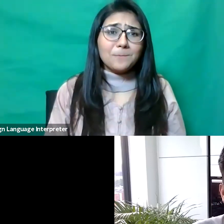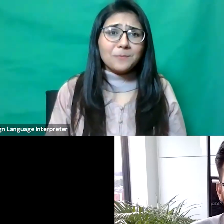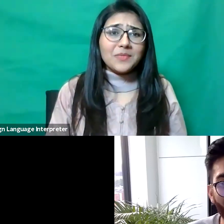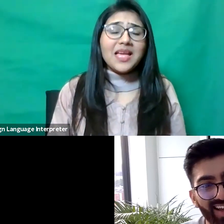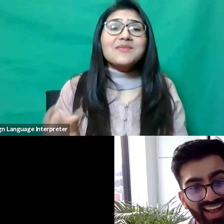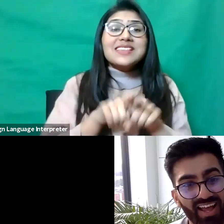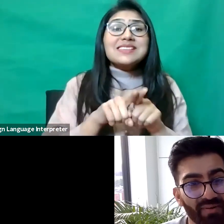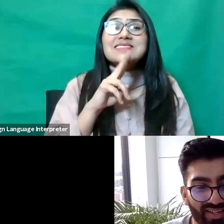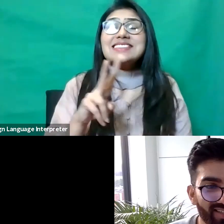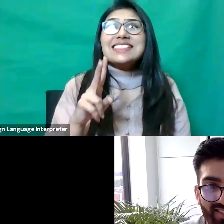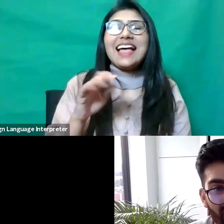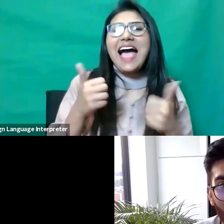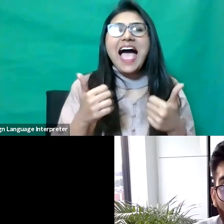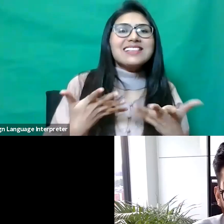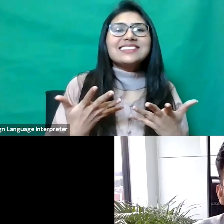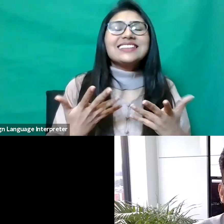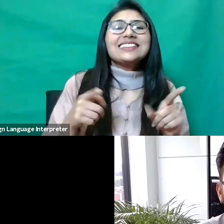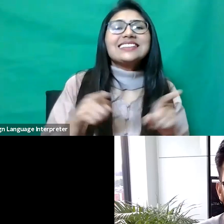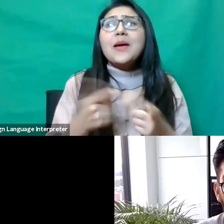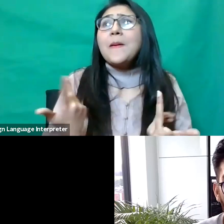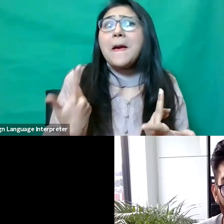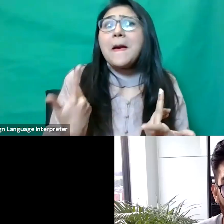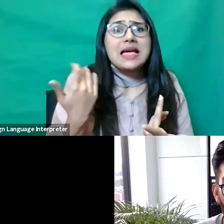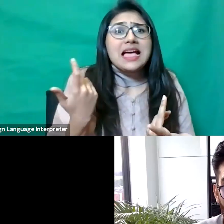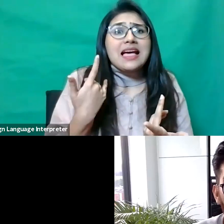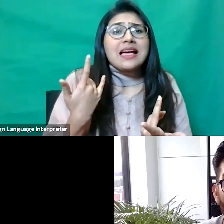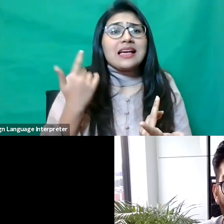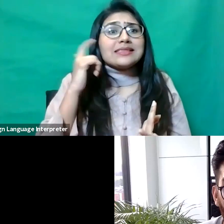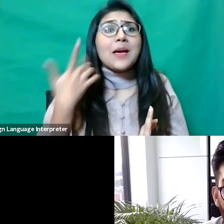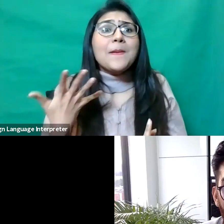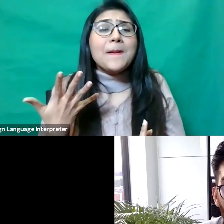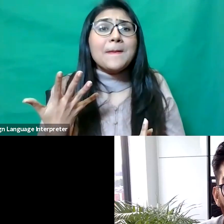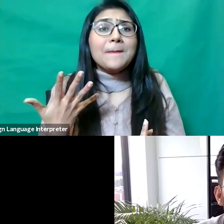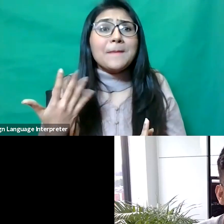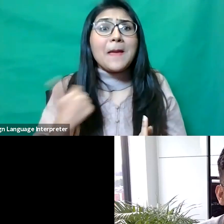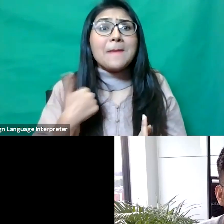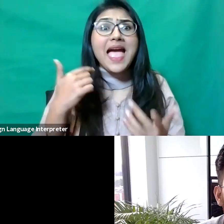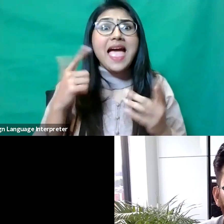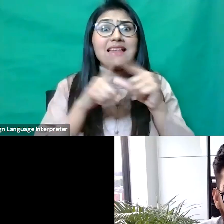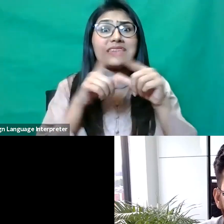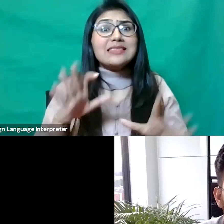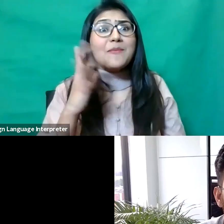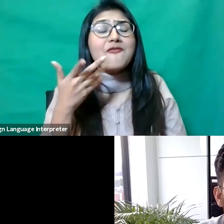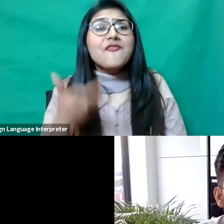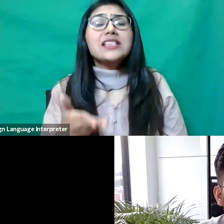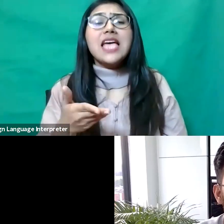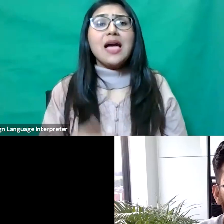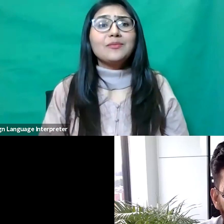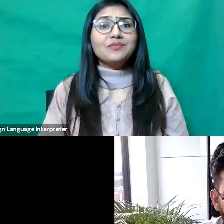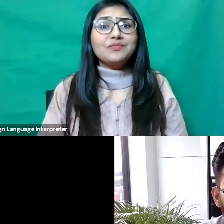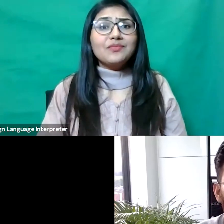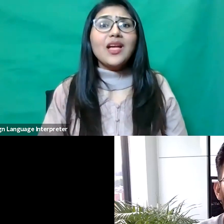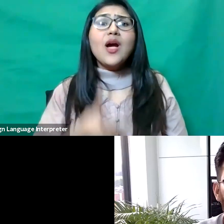nightmare, honestly, because I just couldn't accept because of my disability. So honestly,